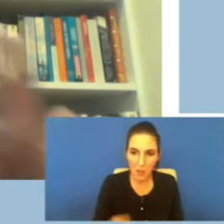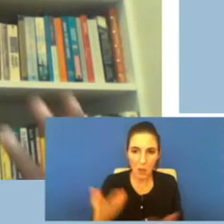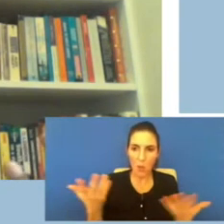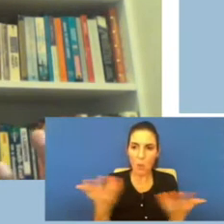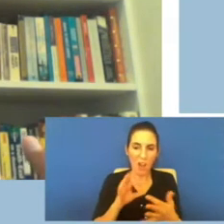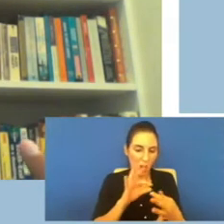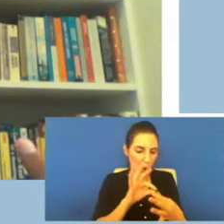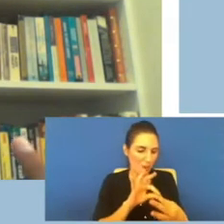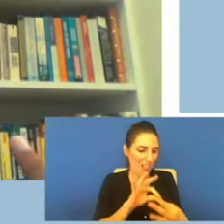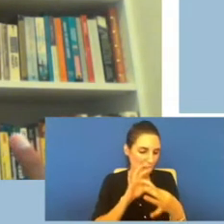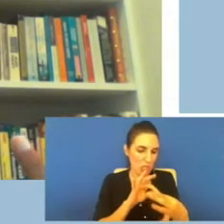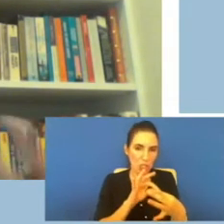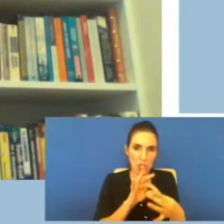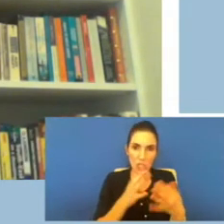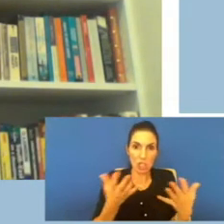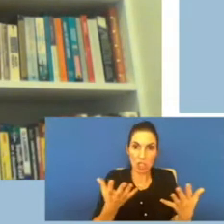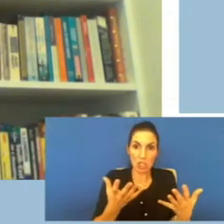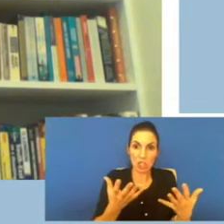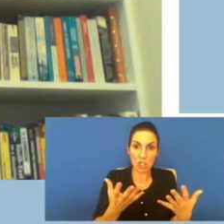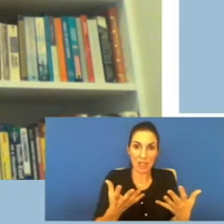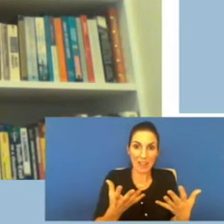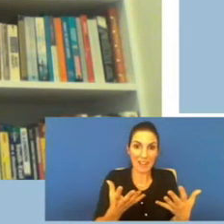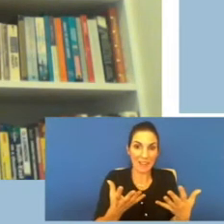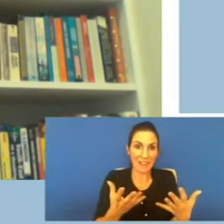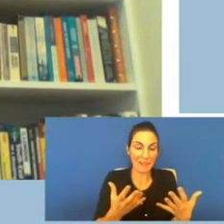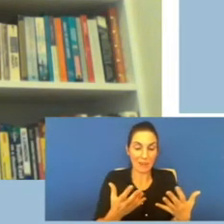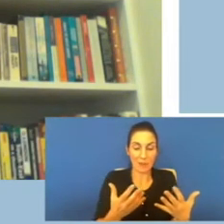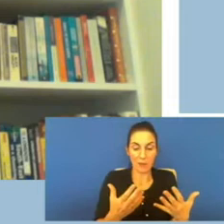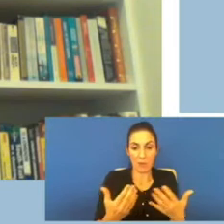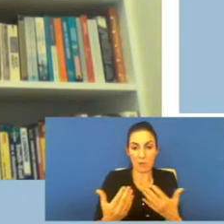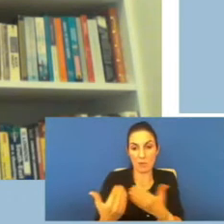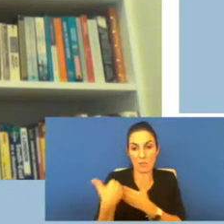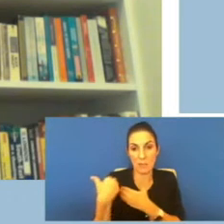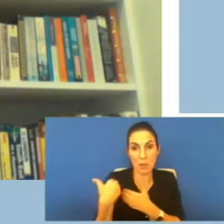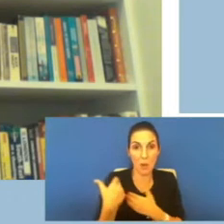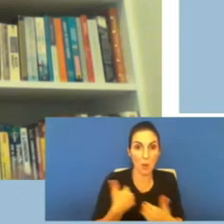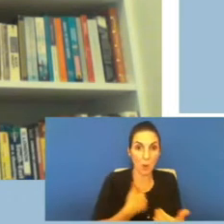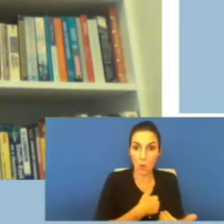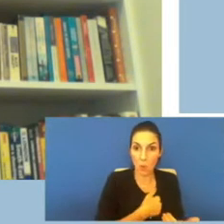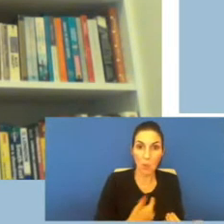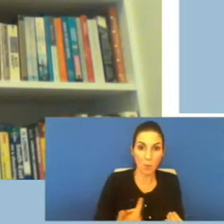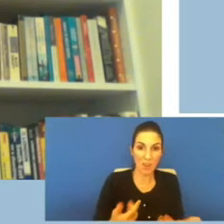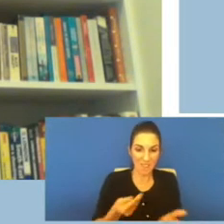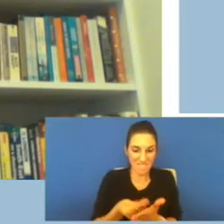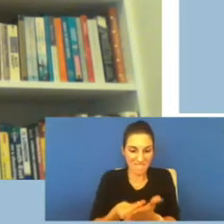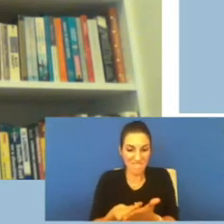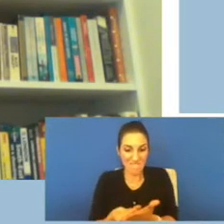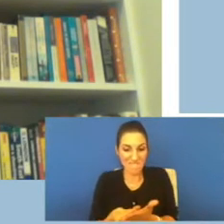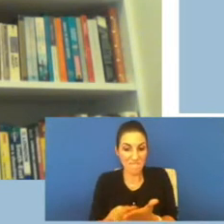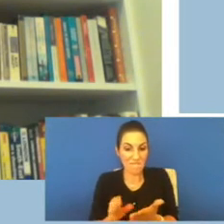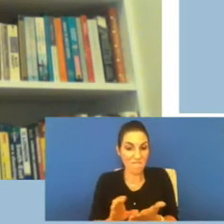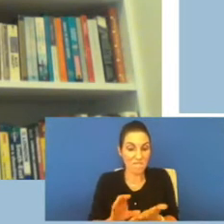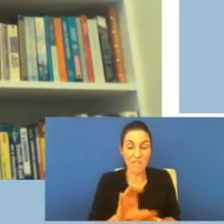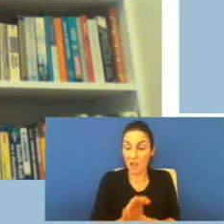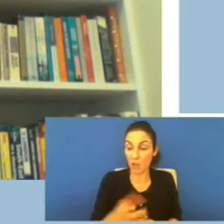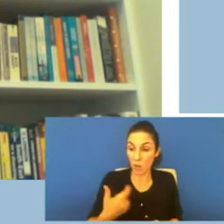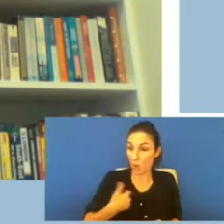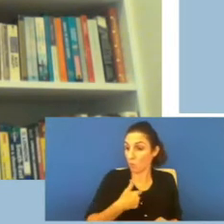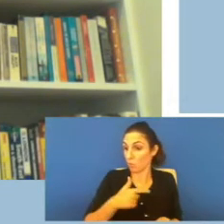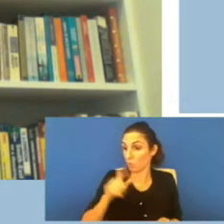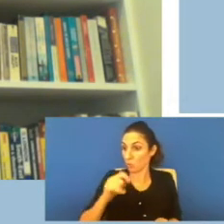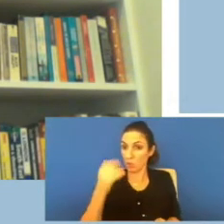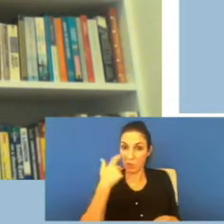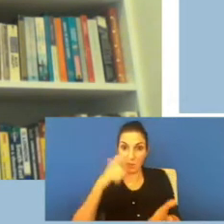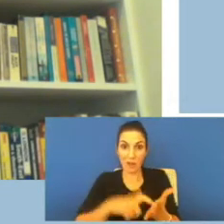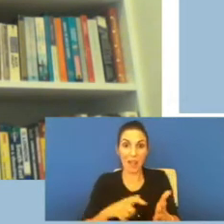that are nowhere in the accounting that we as funders ought to be bearing, right? And truly, it allows us to stay on our